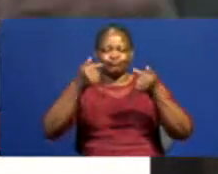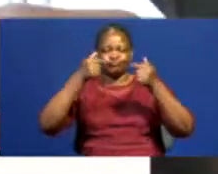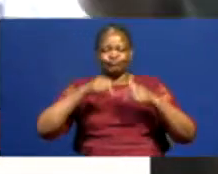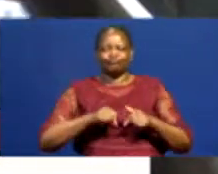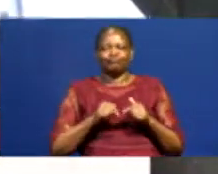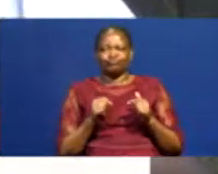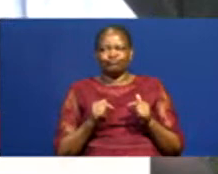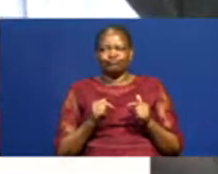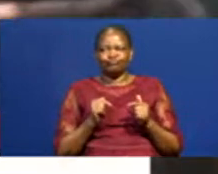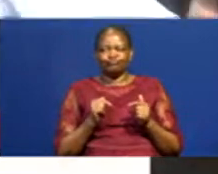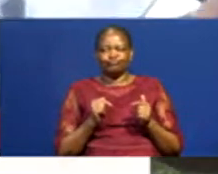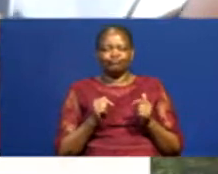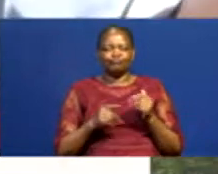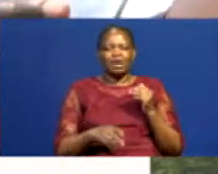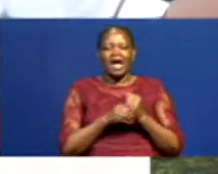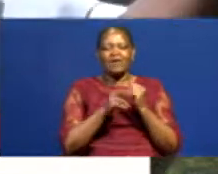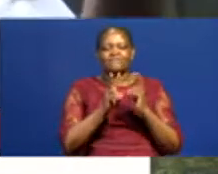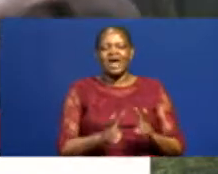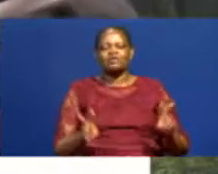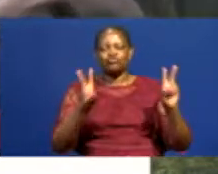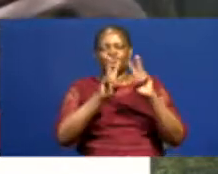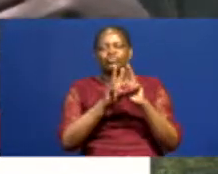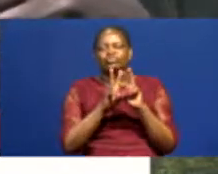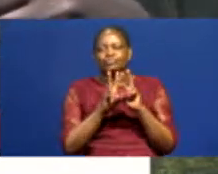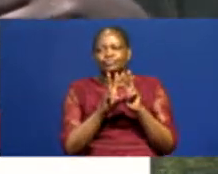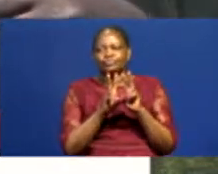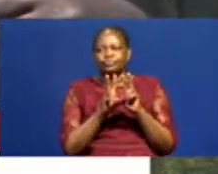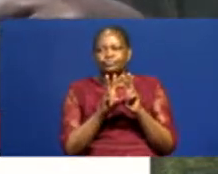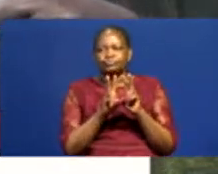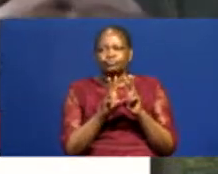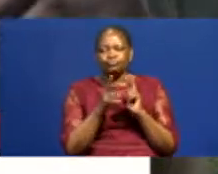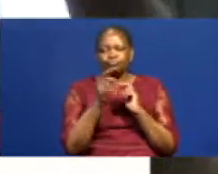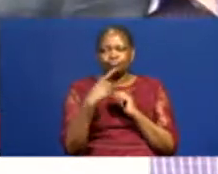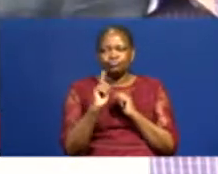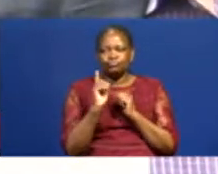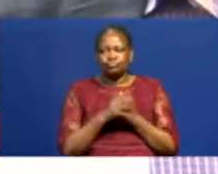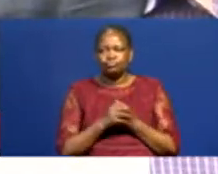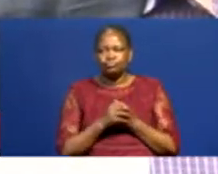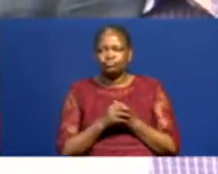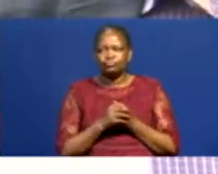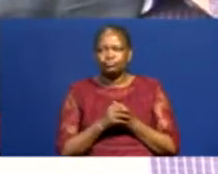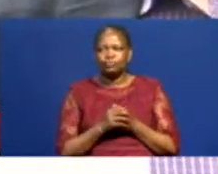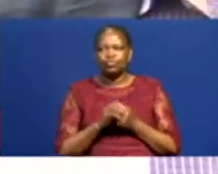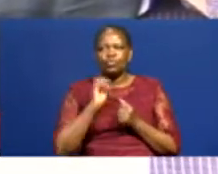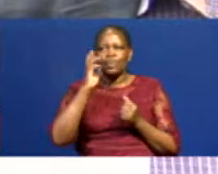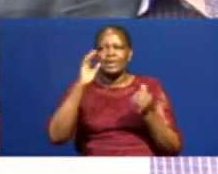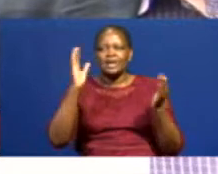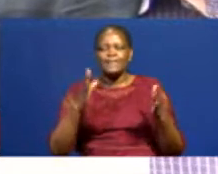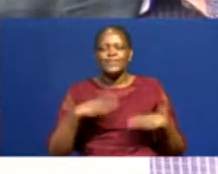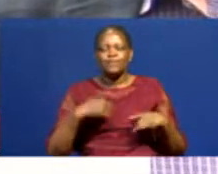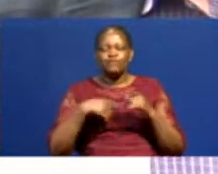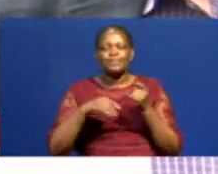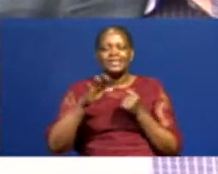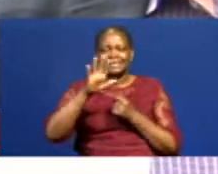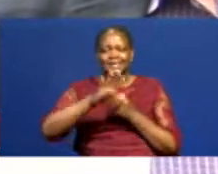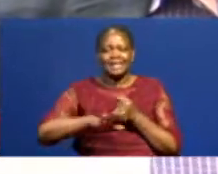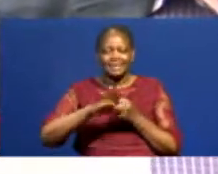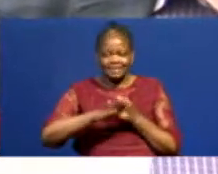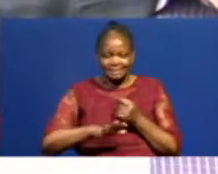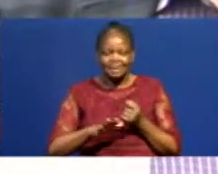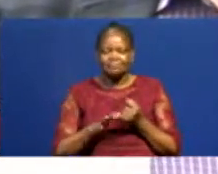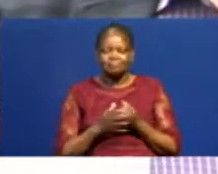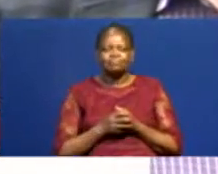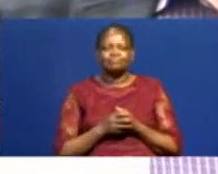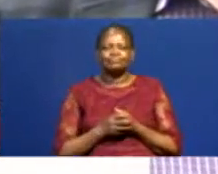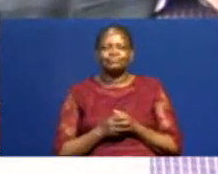and will do the value addition and get some other products out of that, okay? We are going to encourage people of Malava sub-county and the